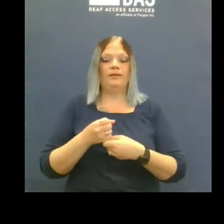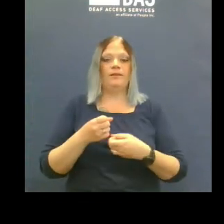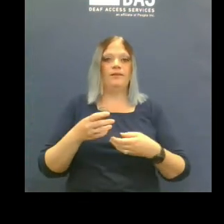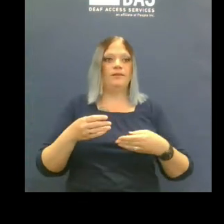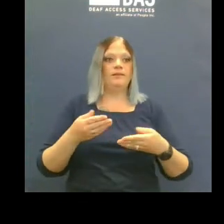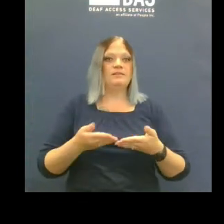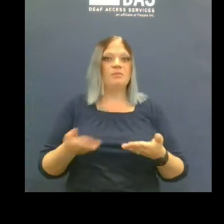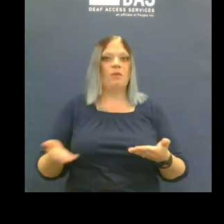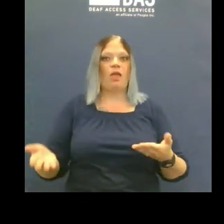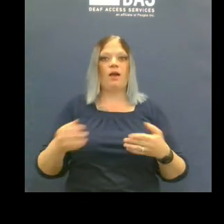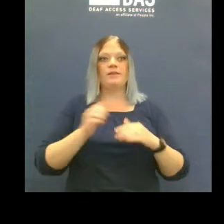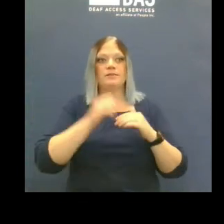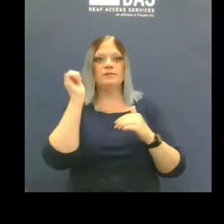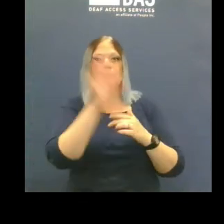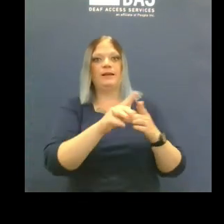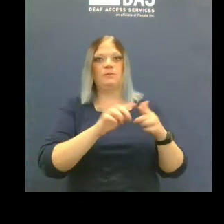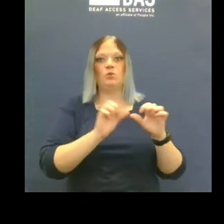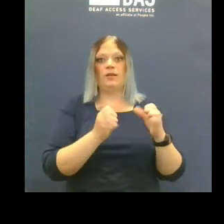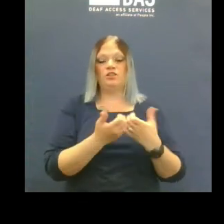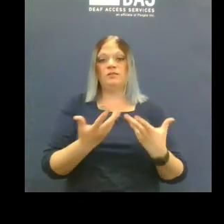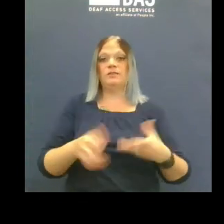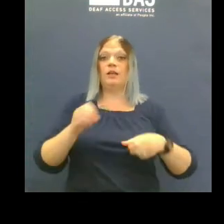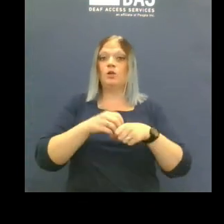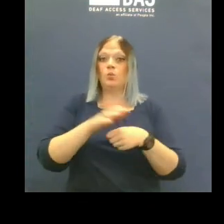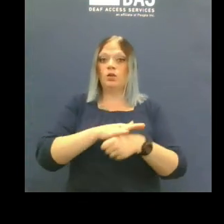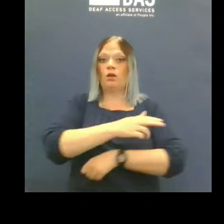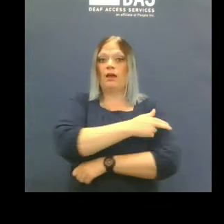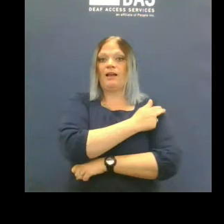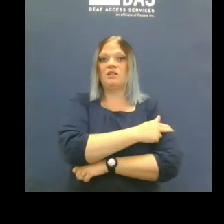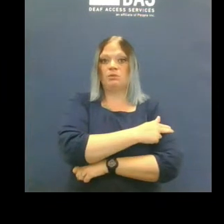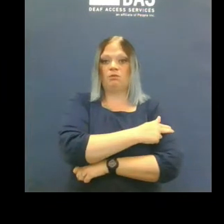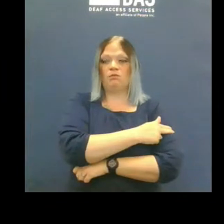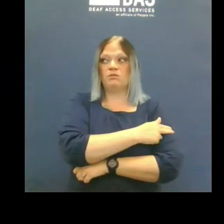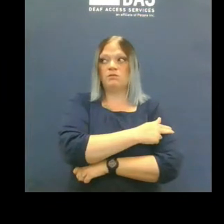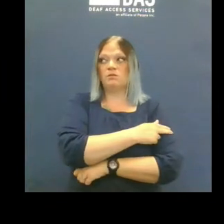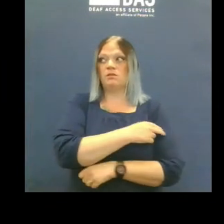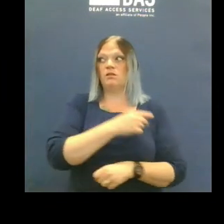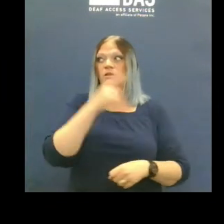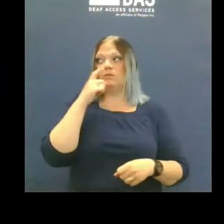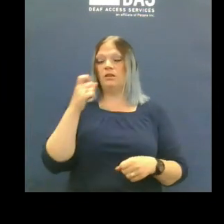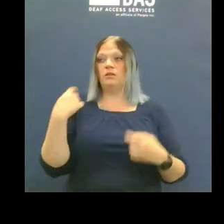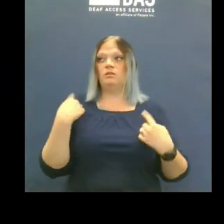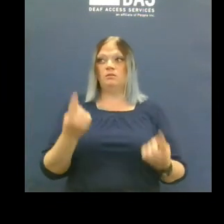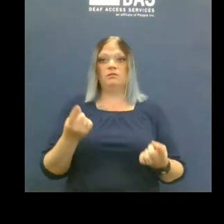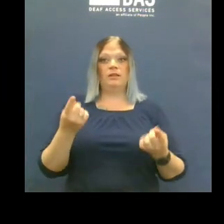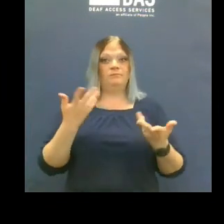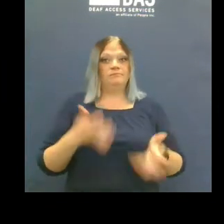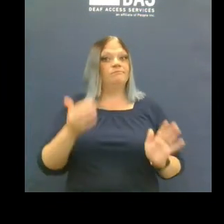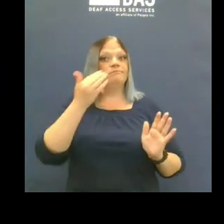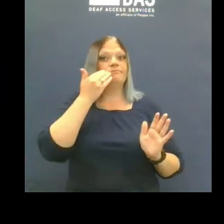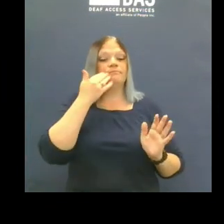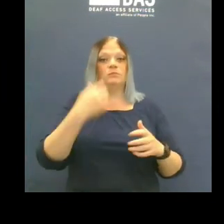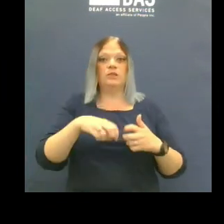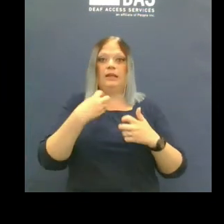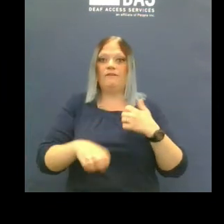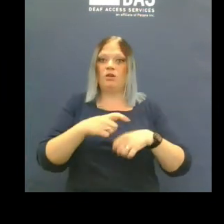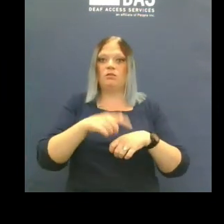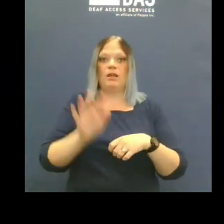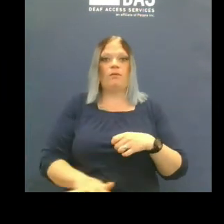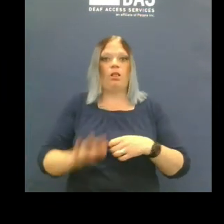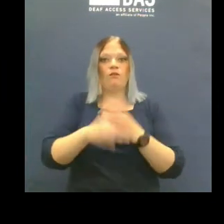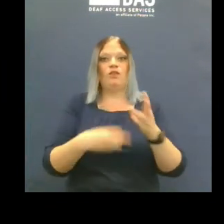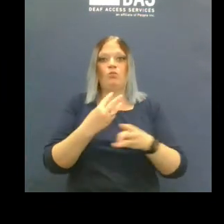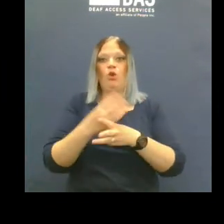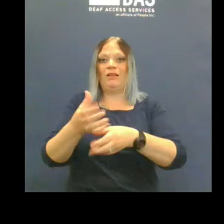supplies, to all of the agencies, including all of our local hospitals, because there has been, as we know, a very difficult time around the world getting a